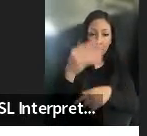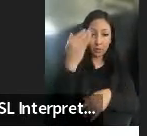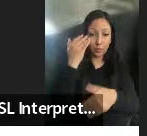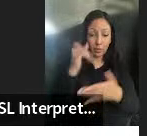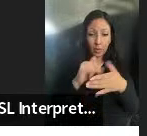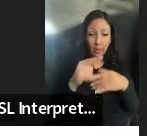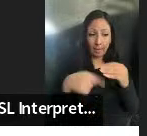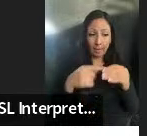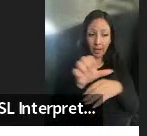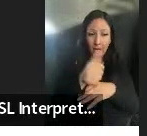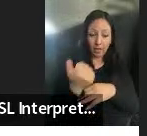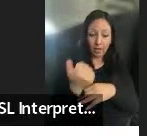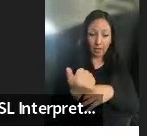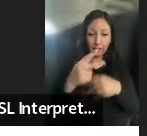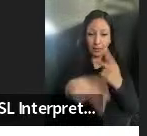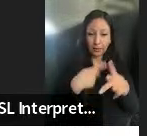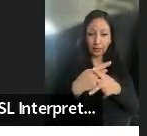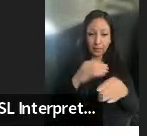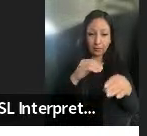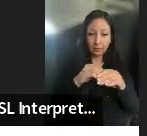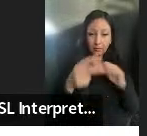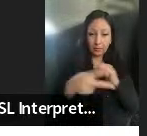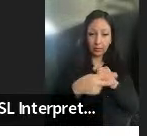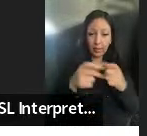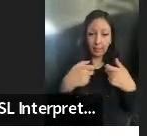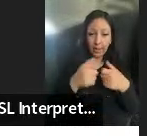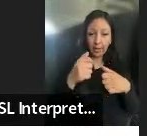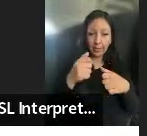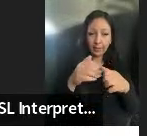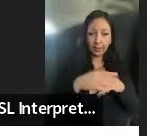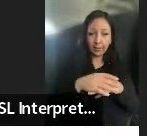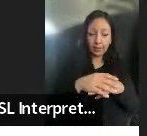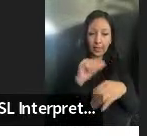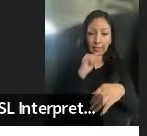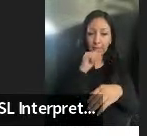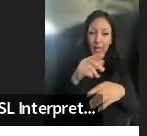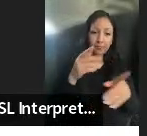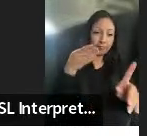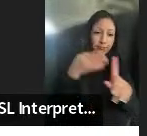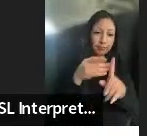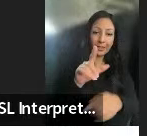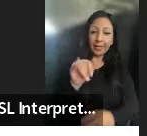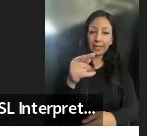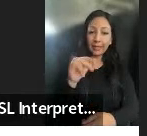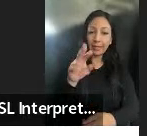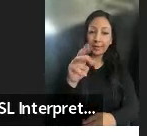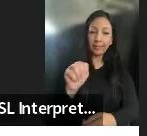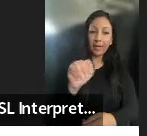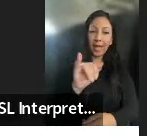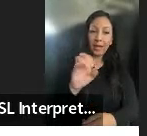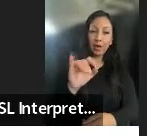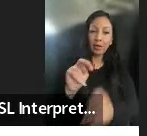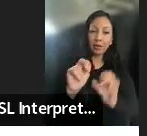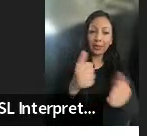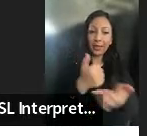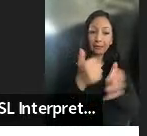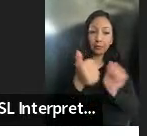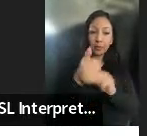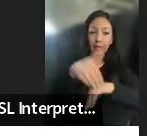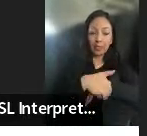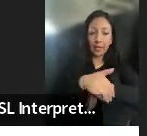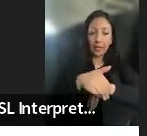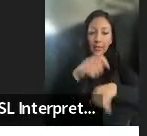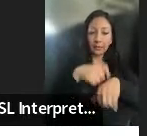of other types of storage batteries other than lithium ion that would be helpful for nighttime usage